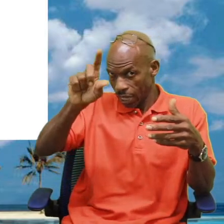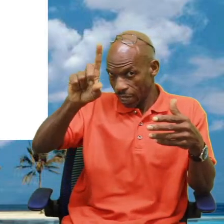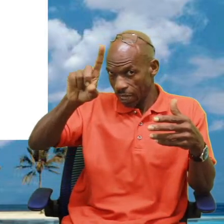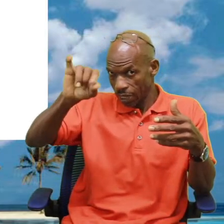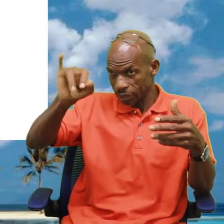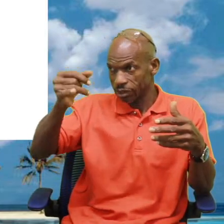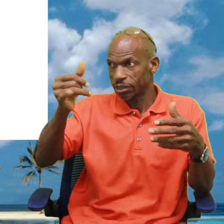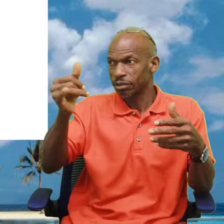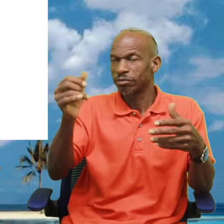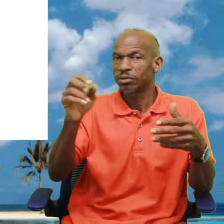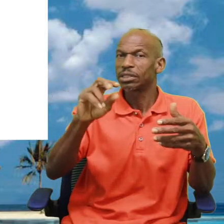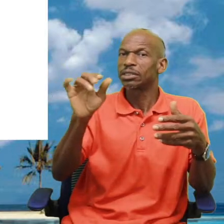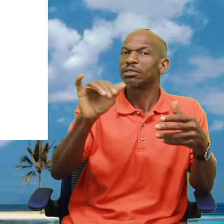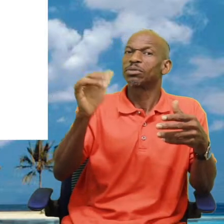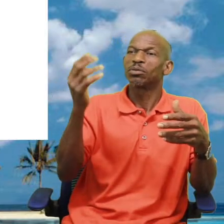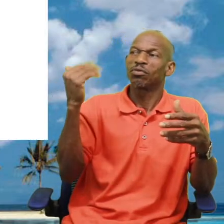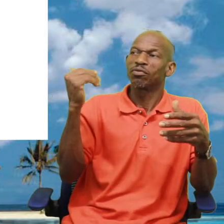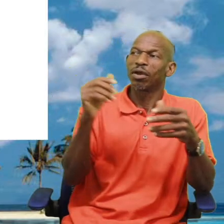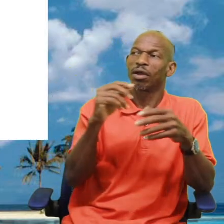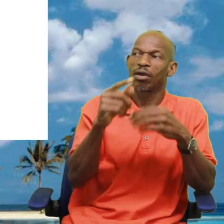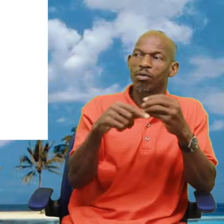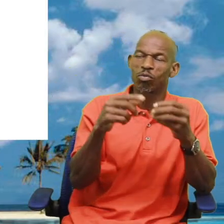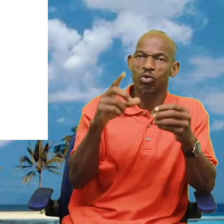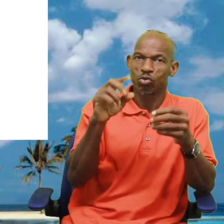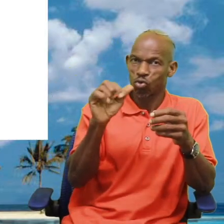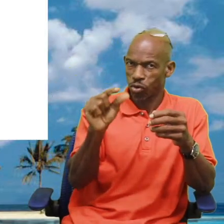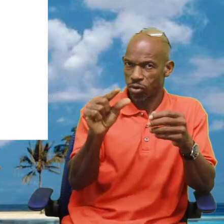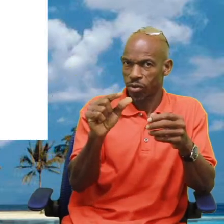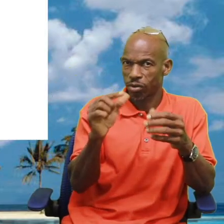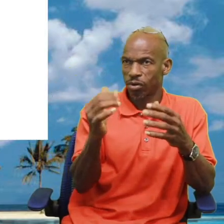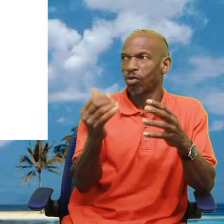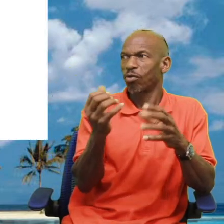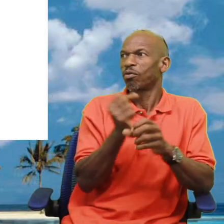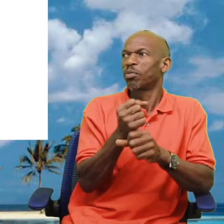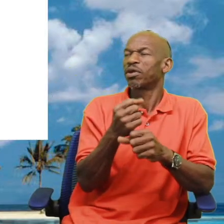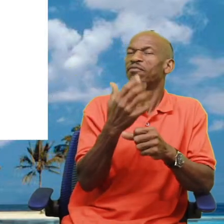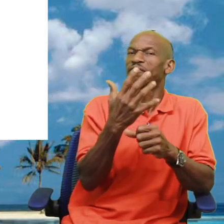thing. We can write 5 sentences.